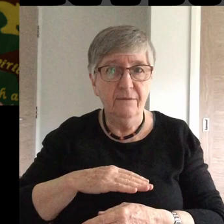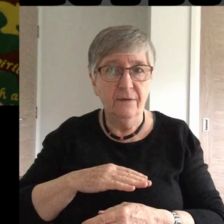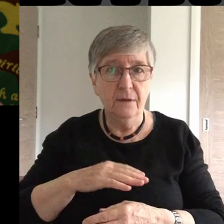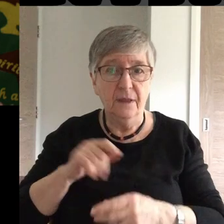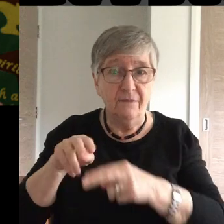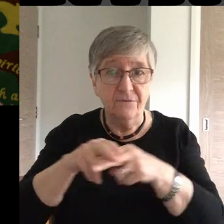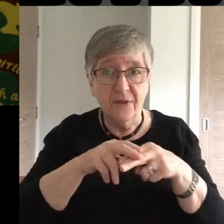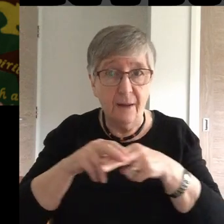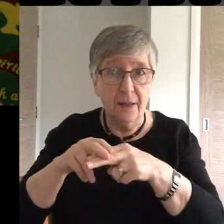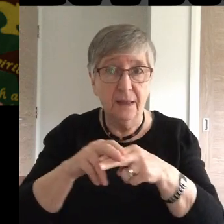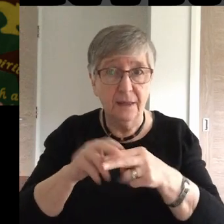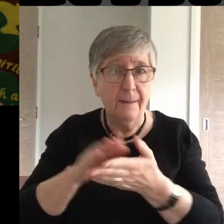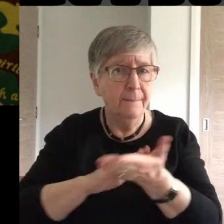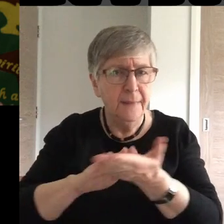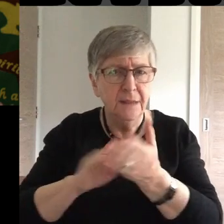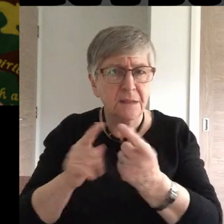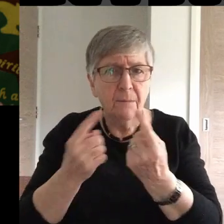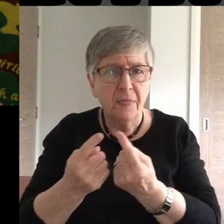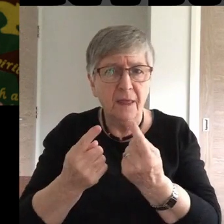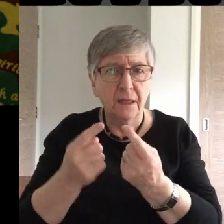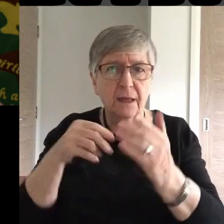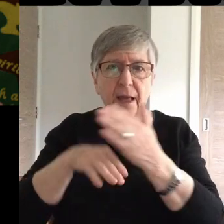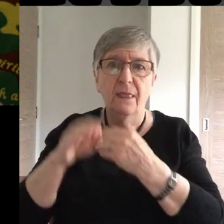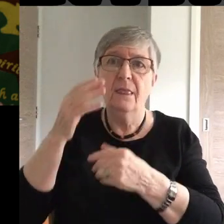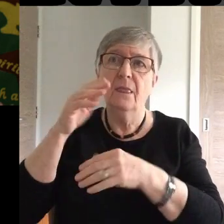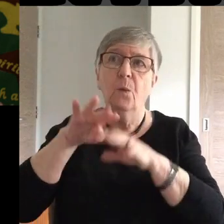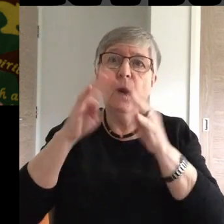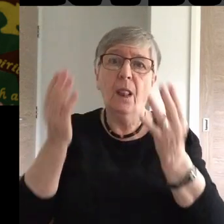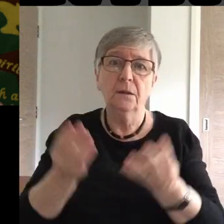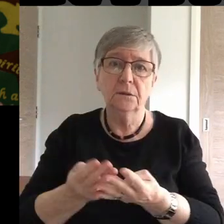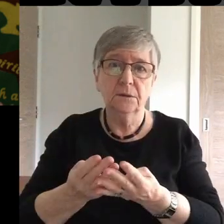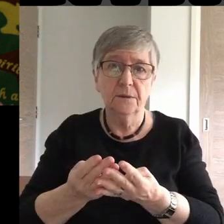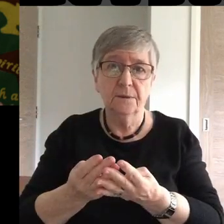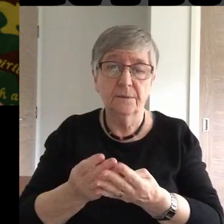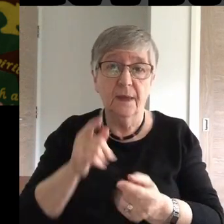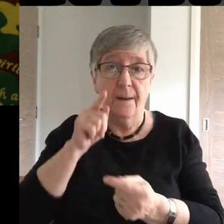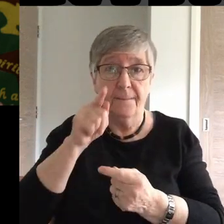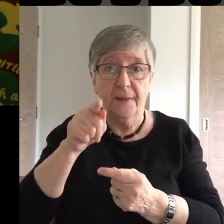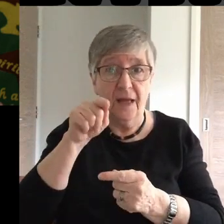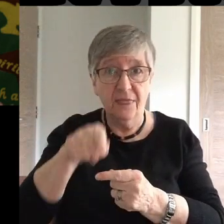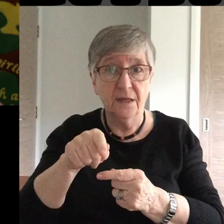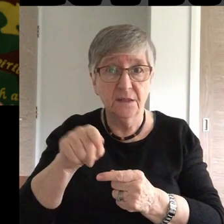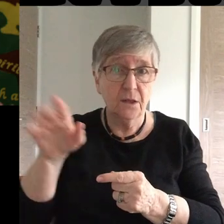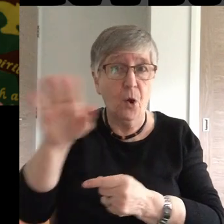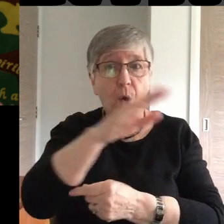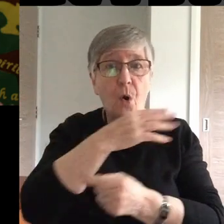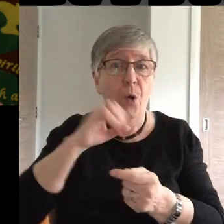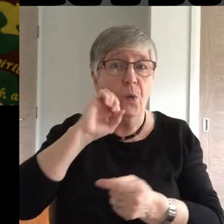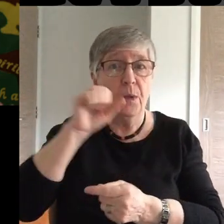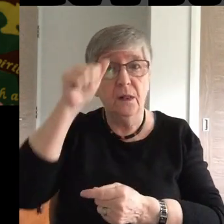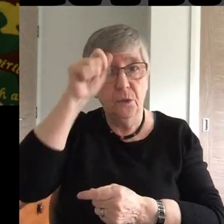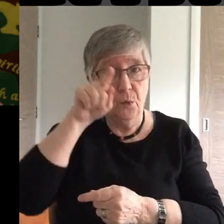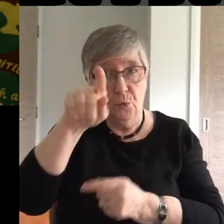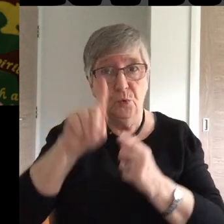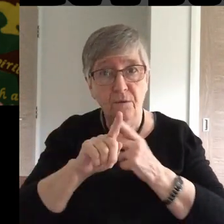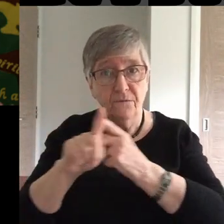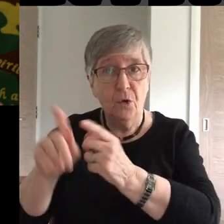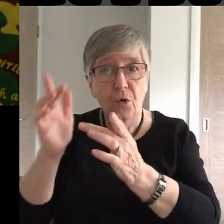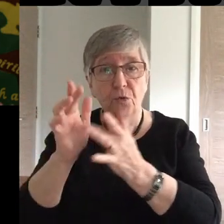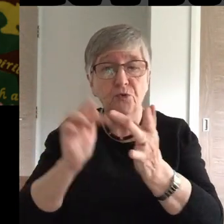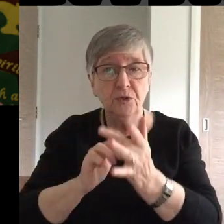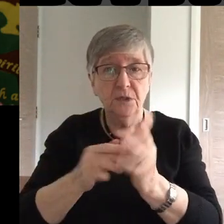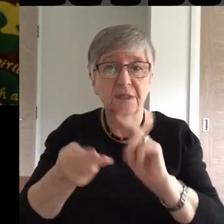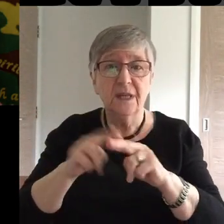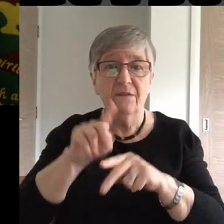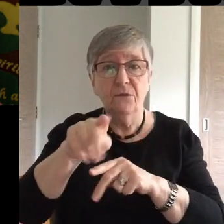family. It means something to the world. By this, all shall know that you are my disciples if